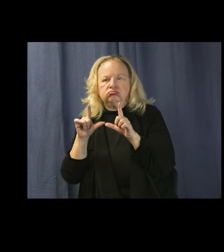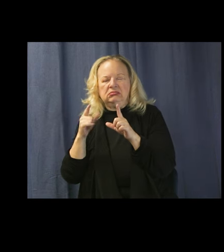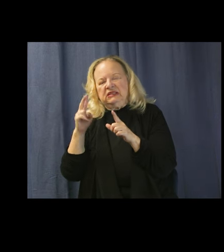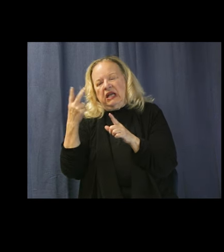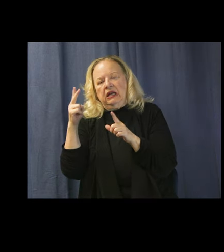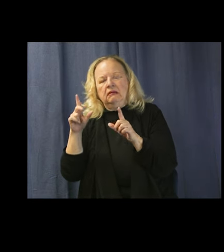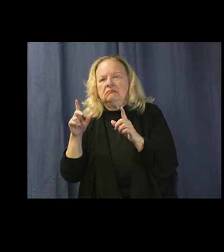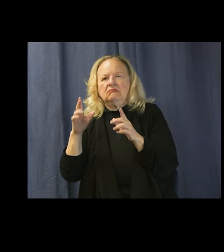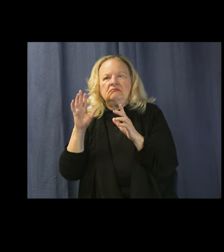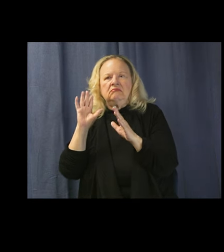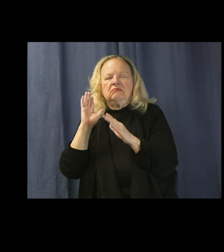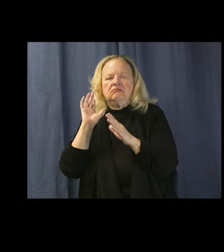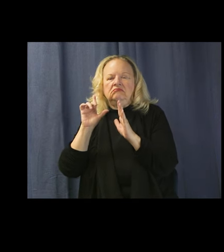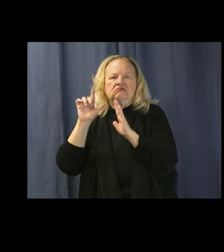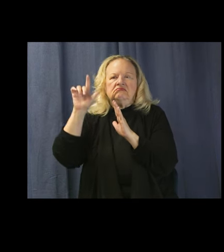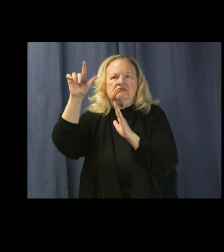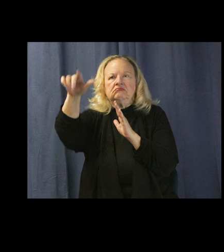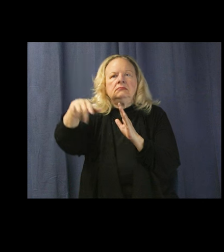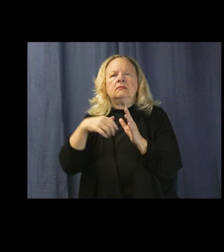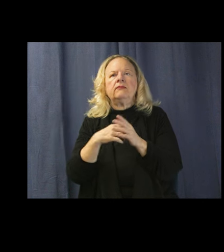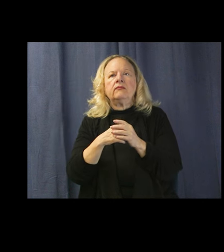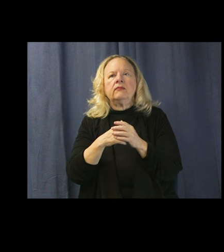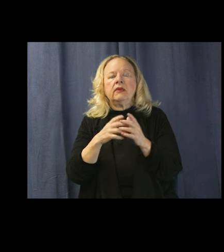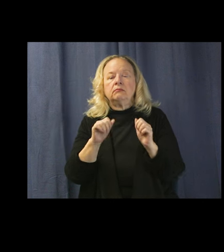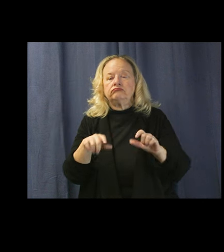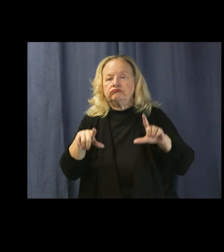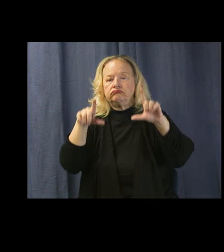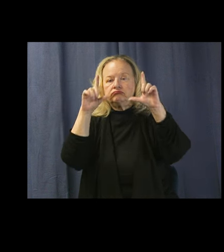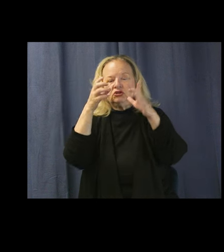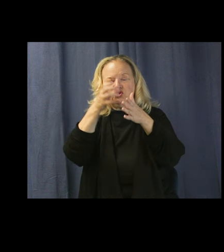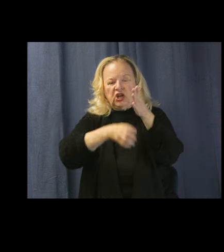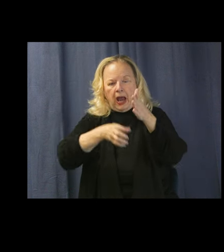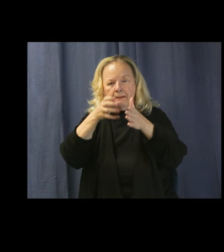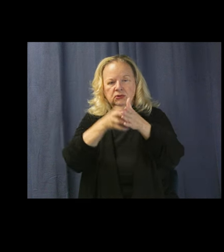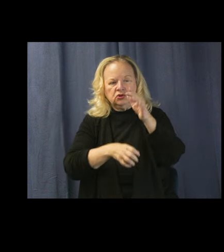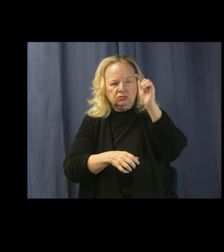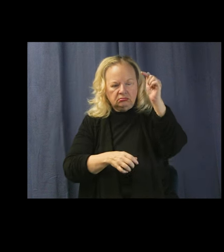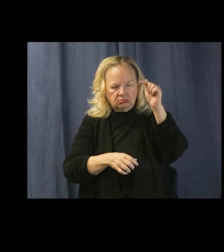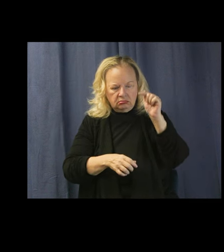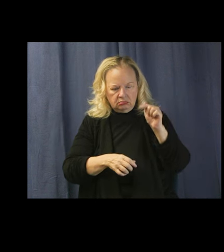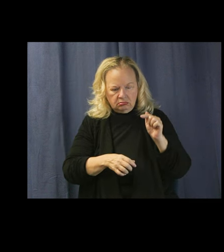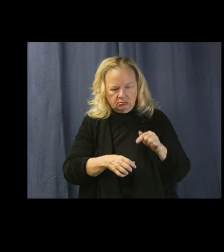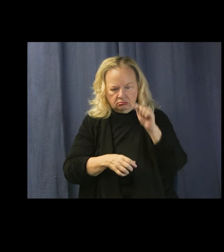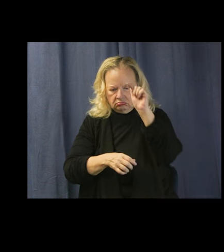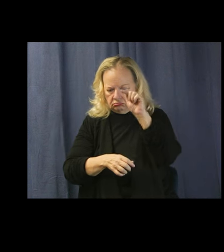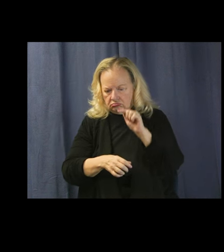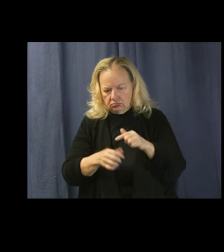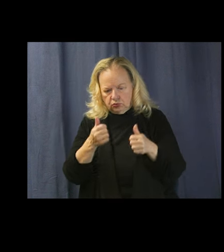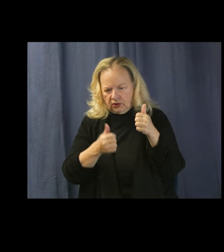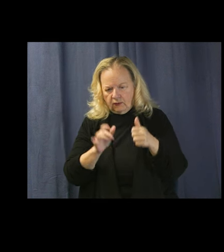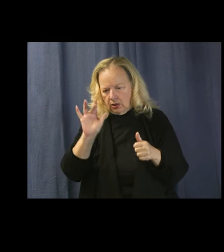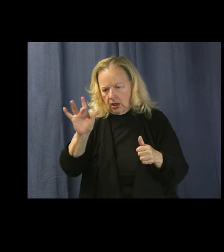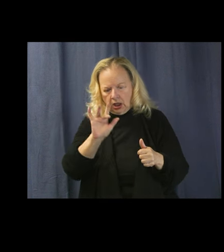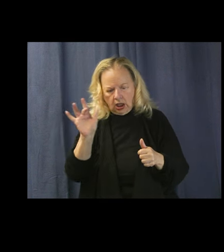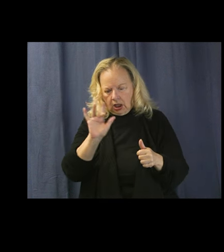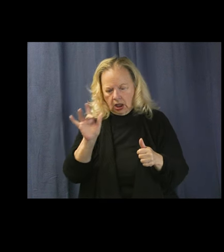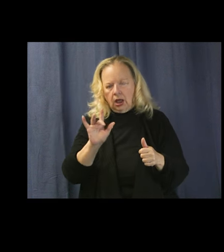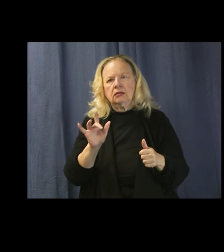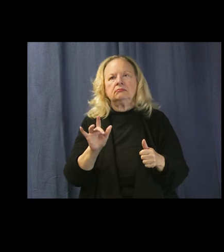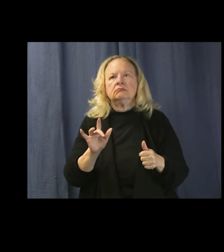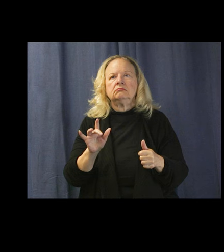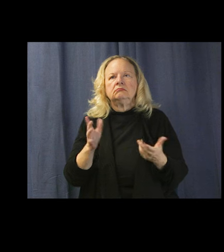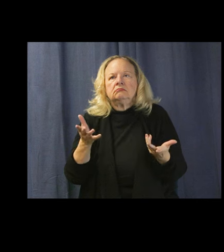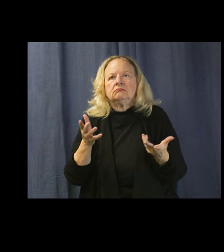there, you're in the main page. And from here, you can just start using the Mark Biltz Bible. Shalom, shalom.